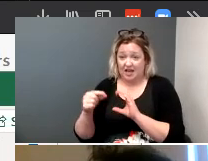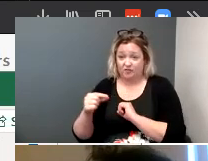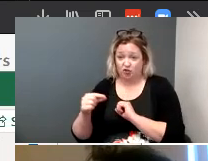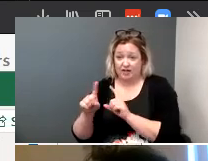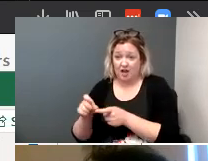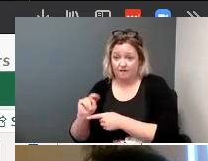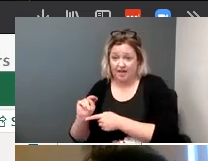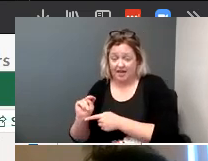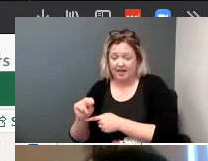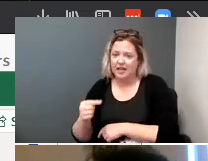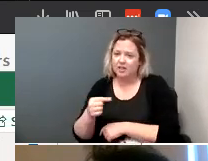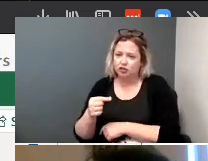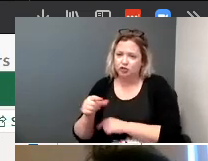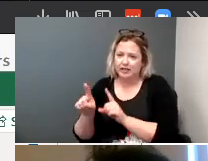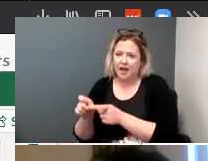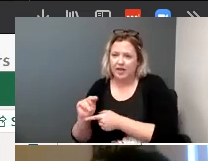the